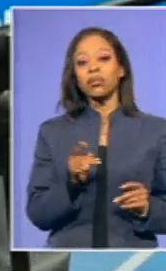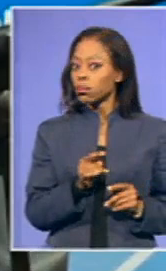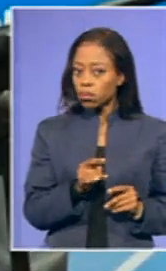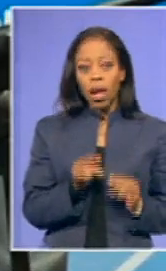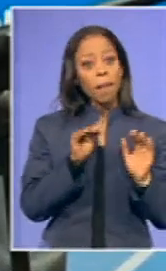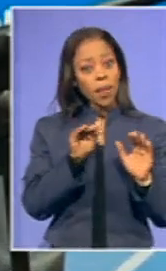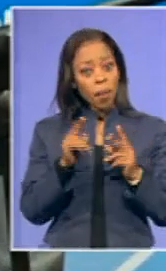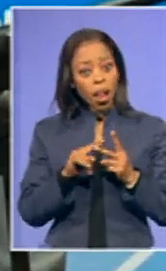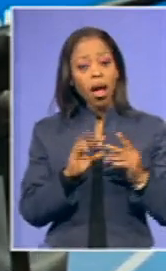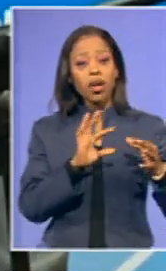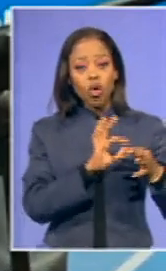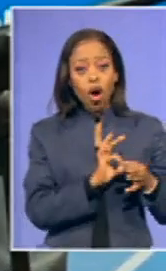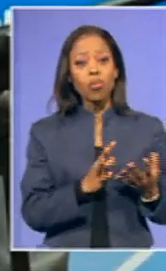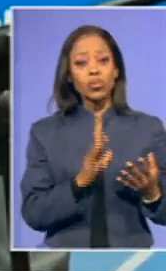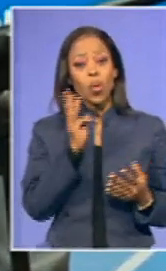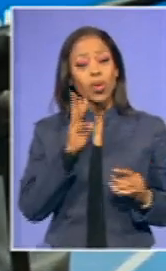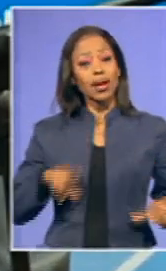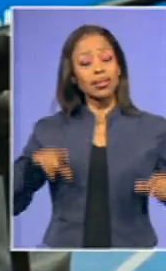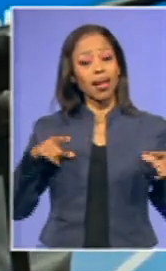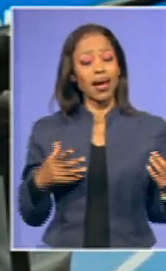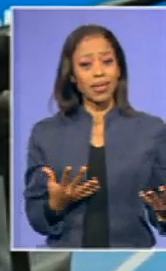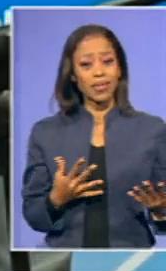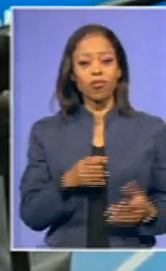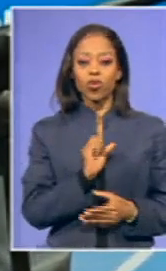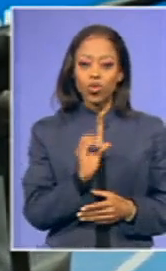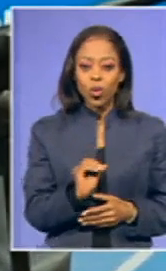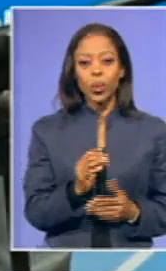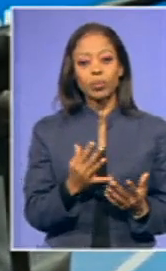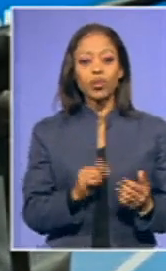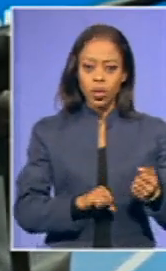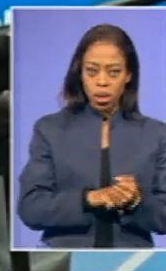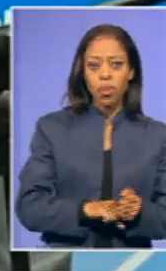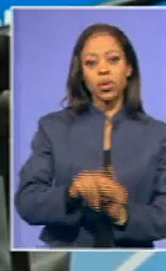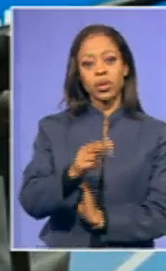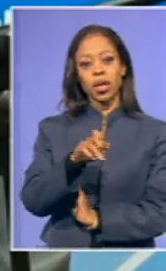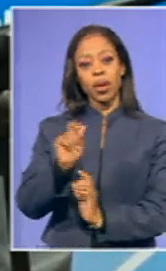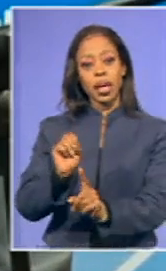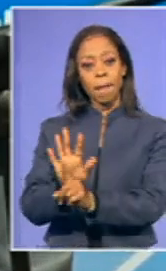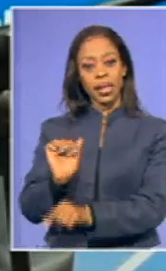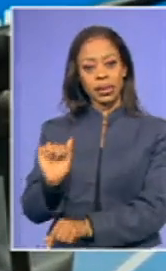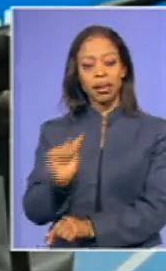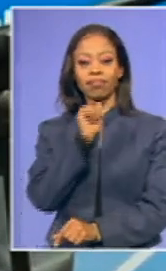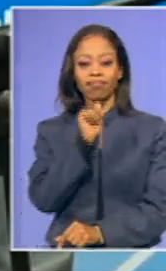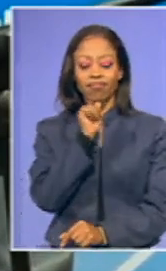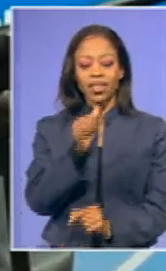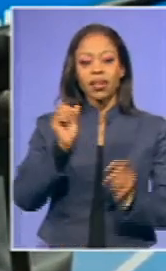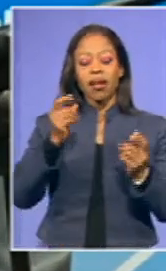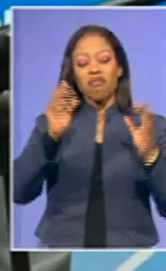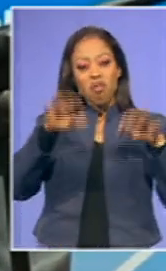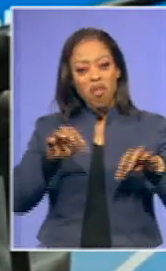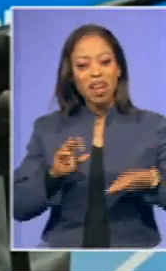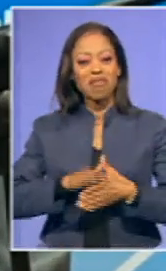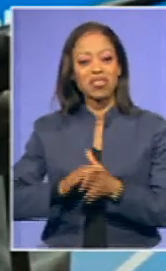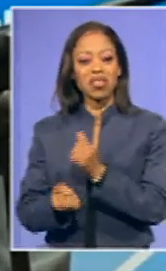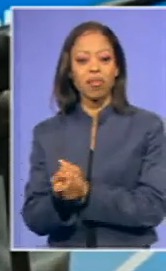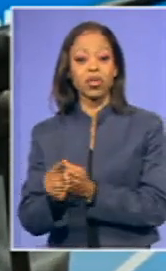it's households, and as we say, water is life. So we are on the side of eThekwini in terms of the impact. Even if it was a natural disaster, it's not